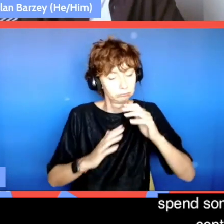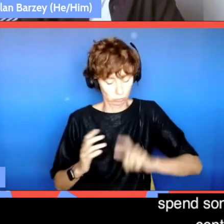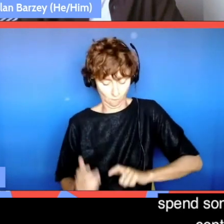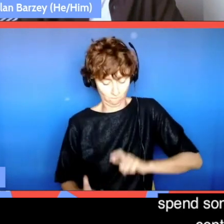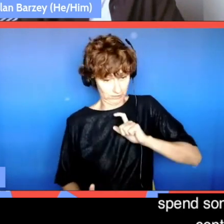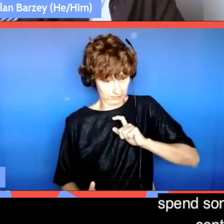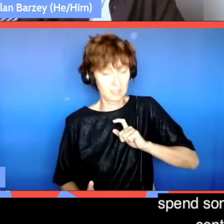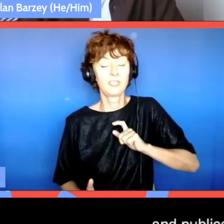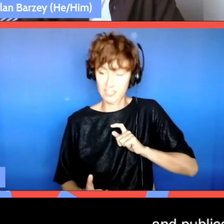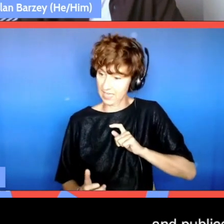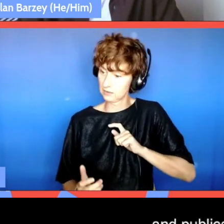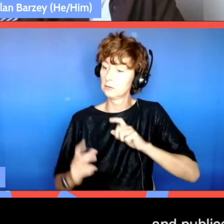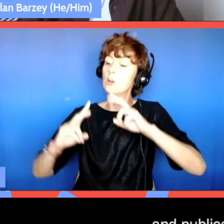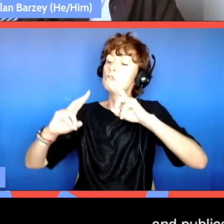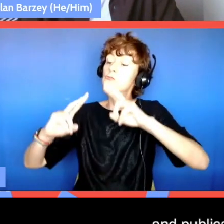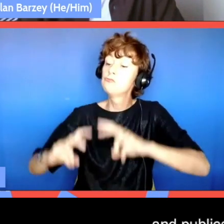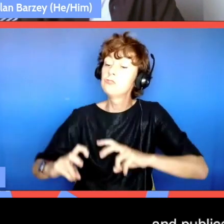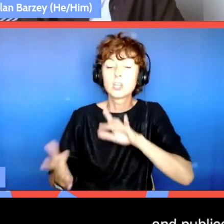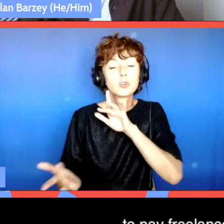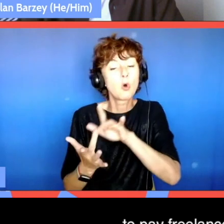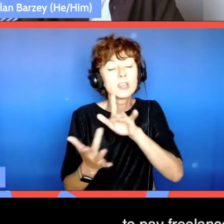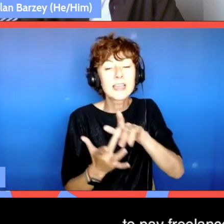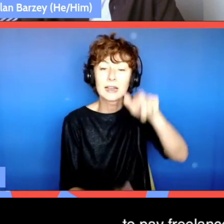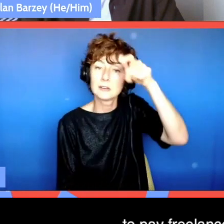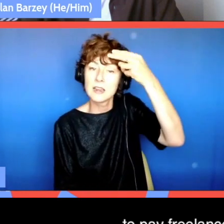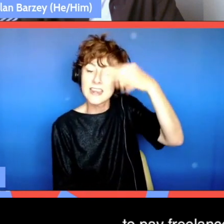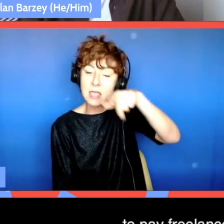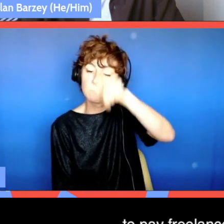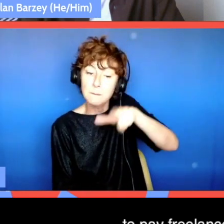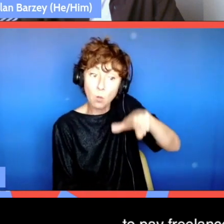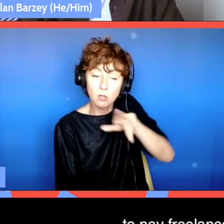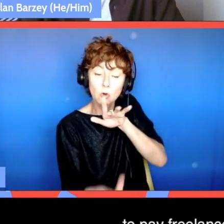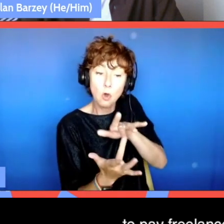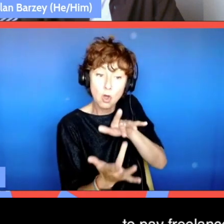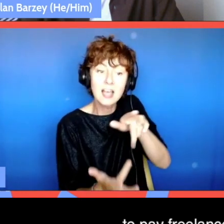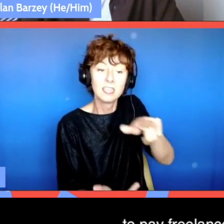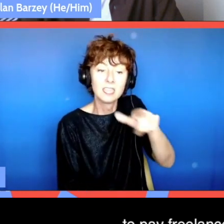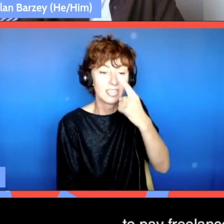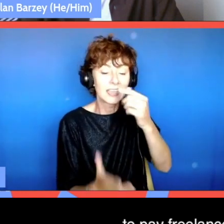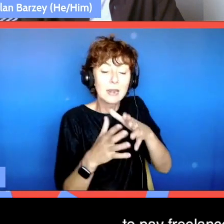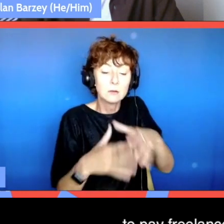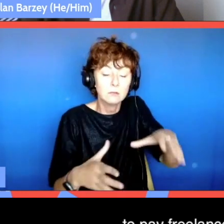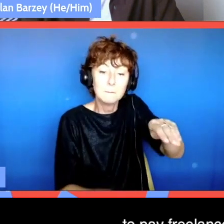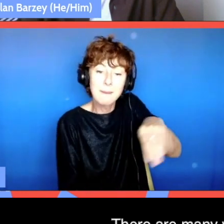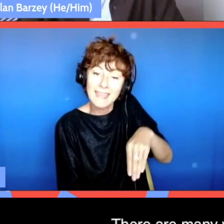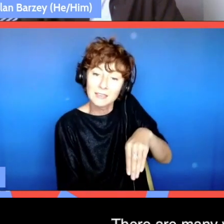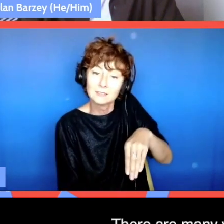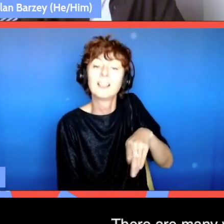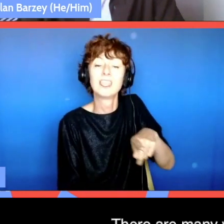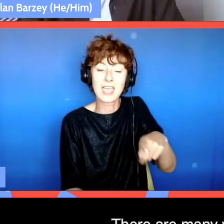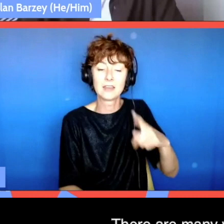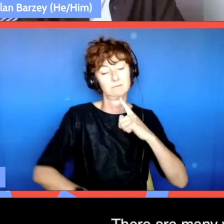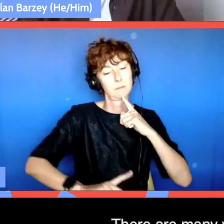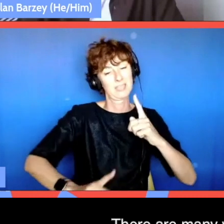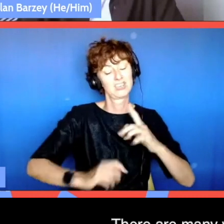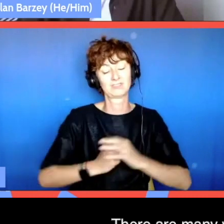researching contacts of editors and publications that can afford to pay freelancers, and then get pitching. There are many